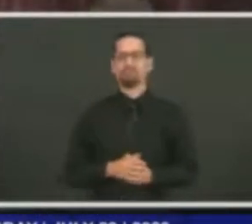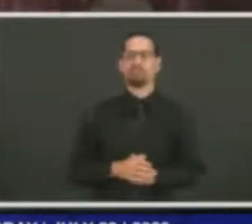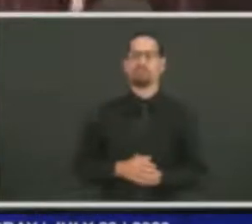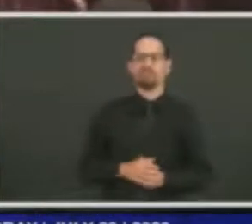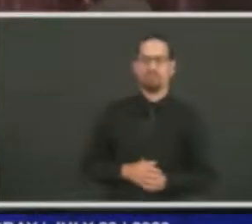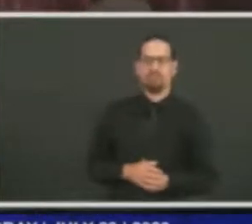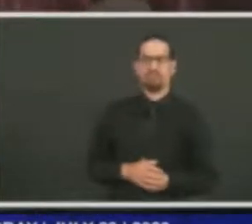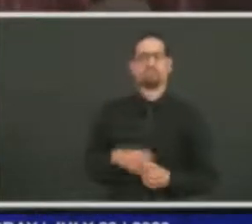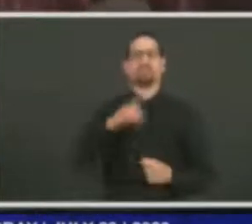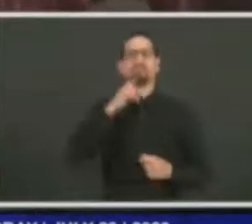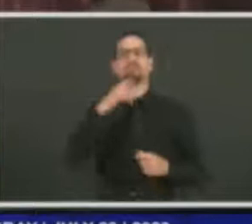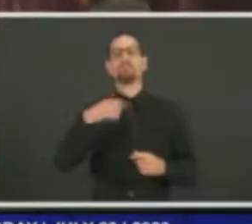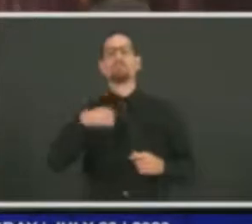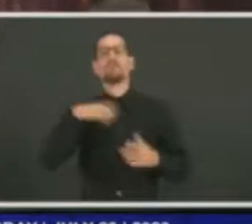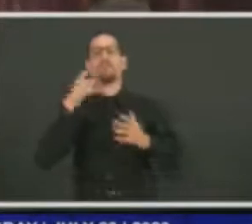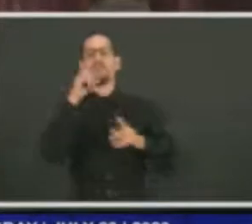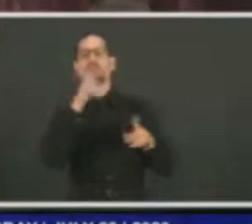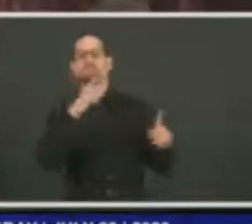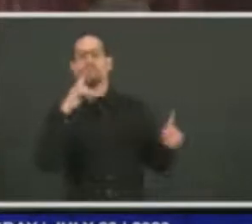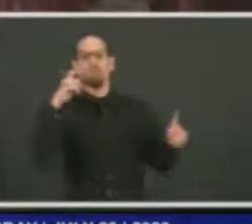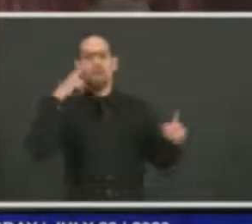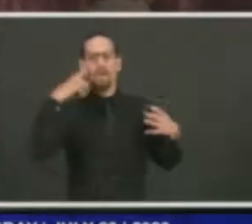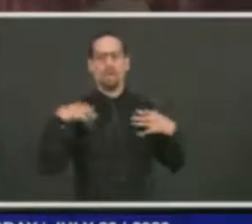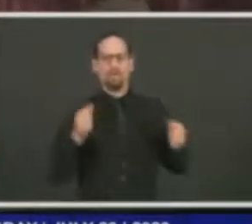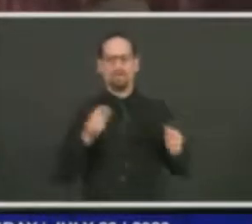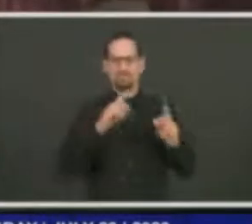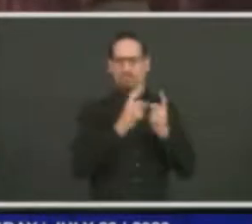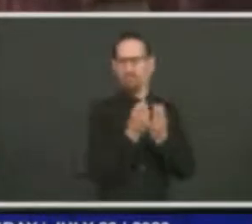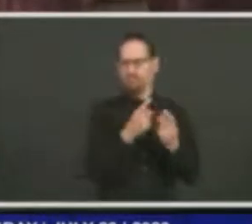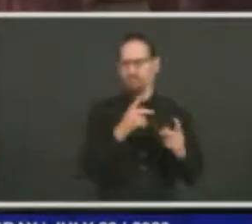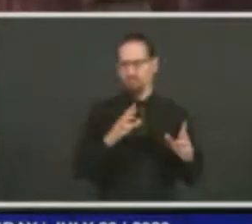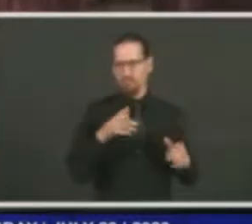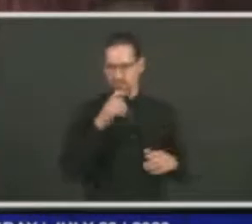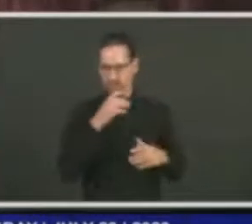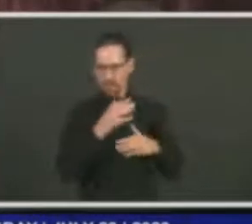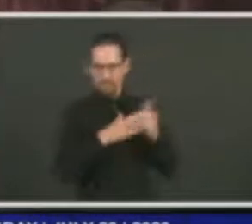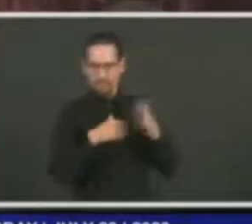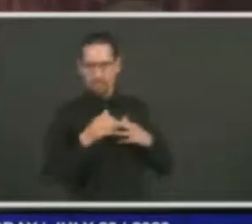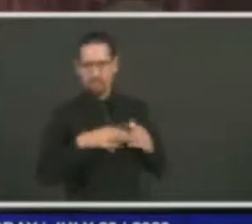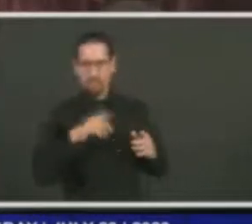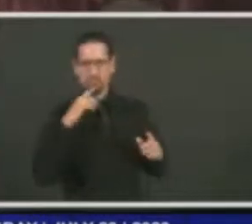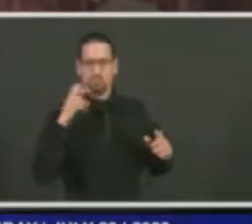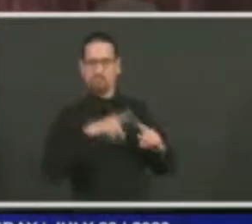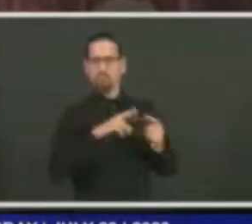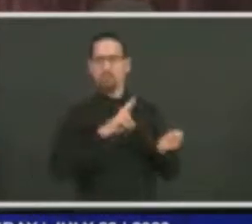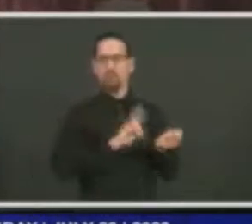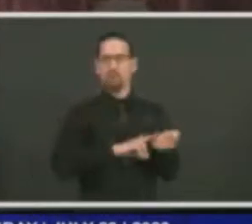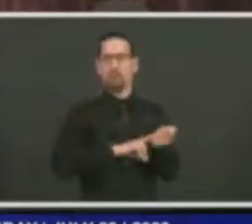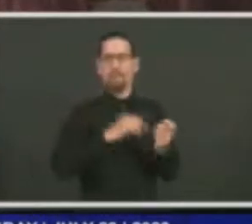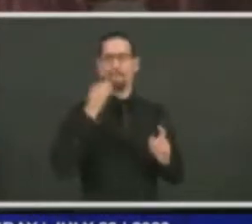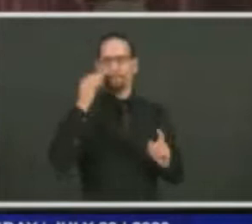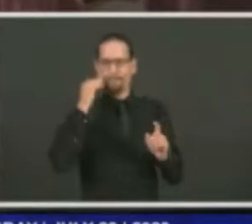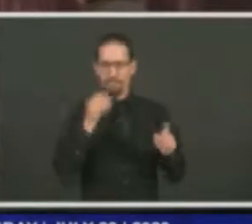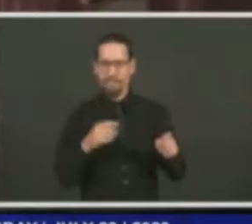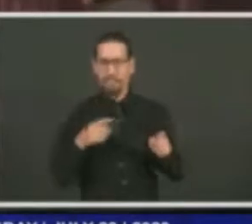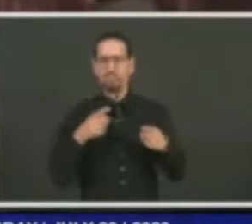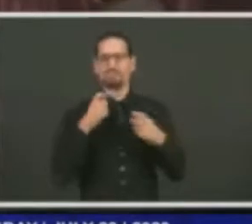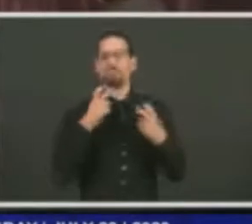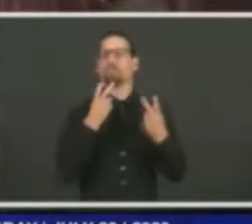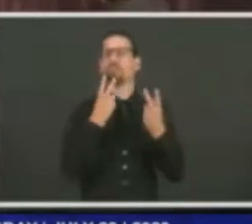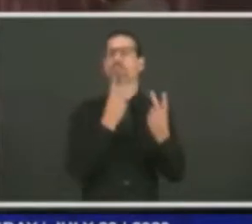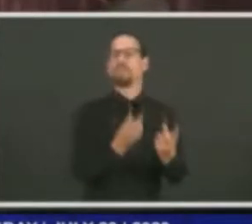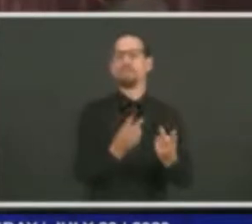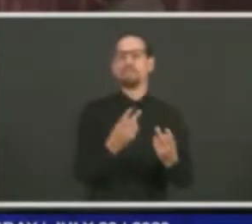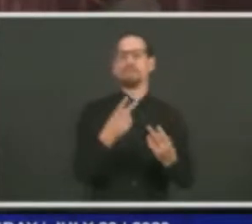people that want to know about the health department, whether you're going to revisit the nursing home visits for people coming in from the